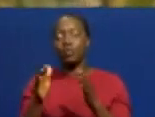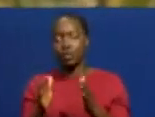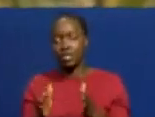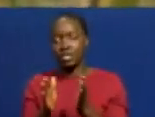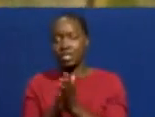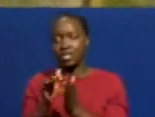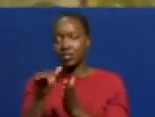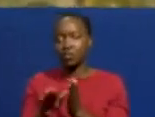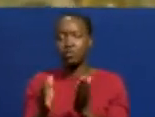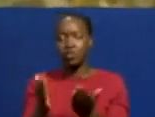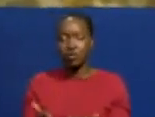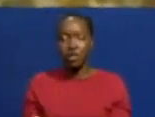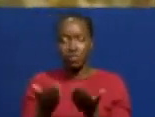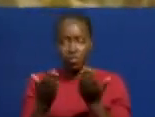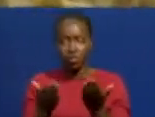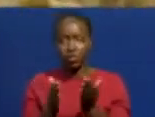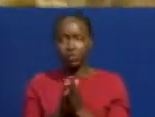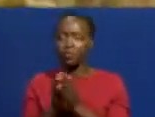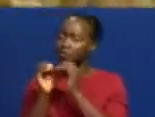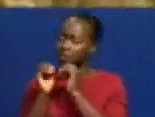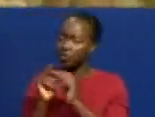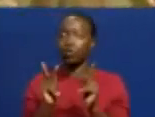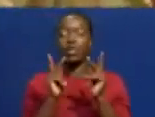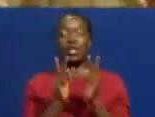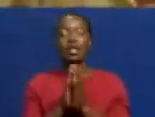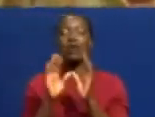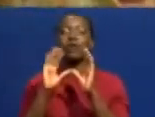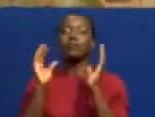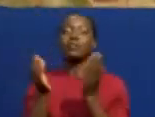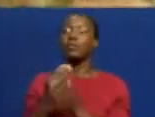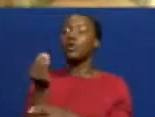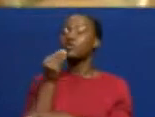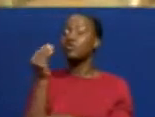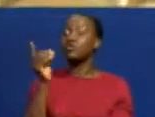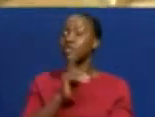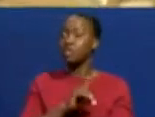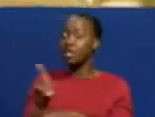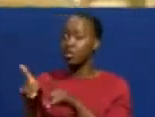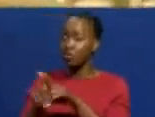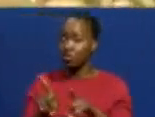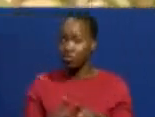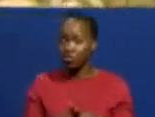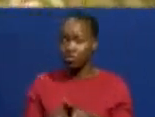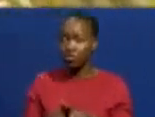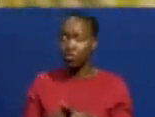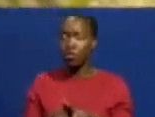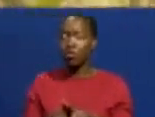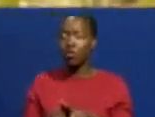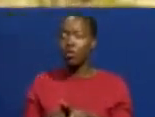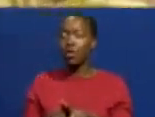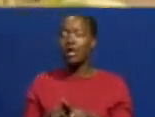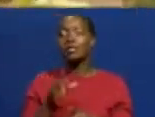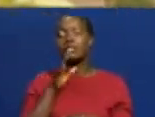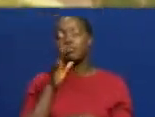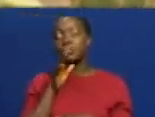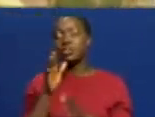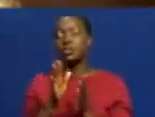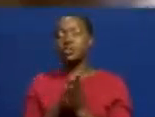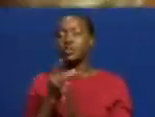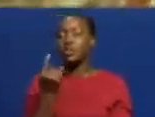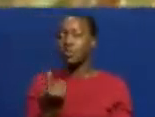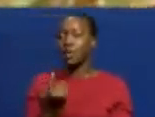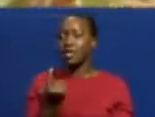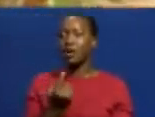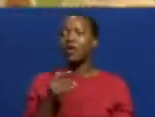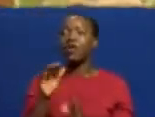that we are promoting. Okay, also being the World Food Day, we are also going to speak with one of